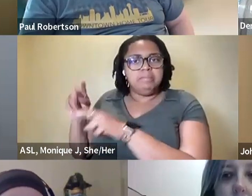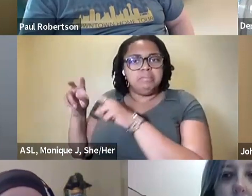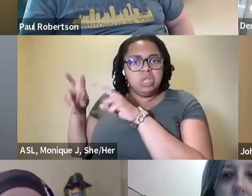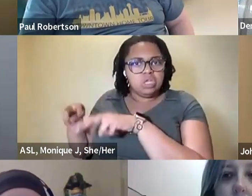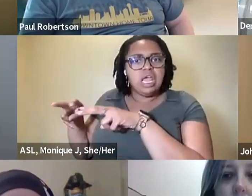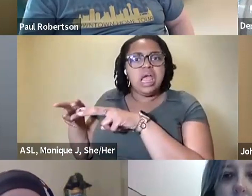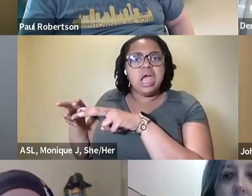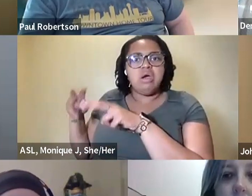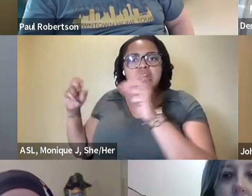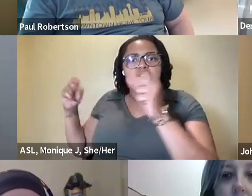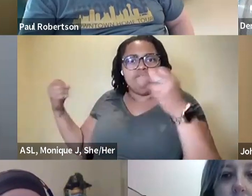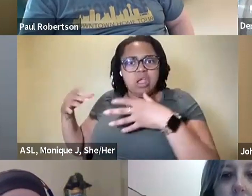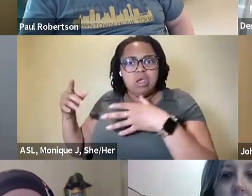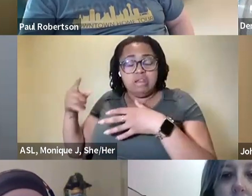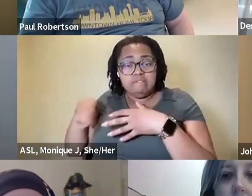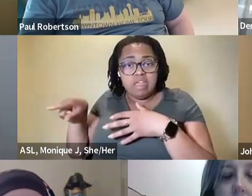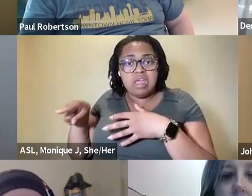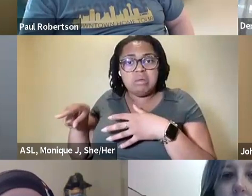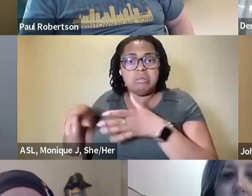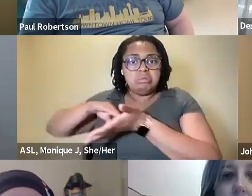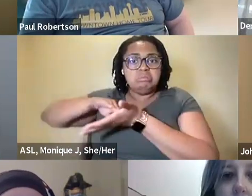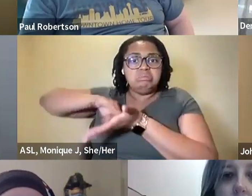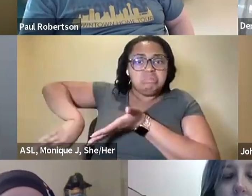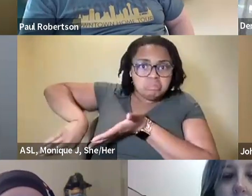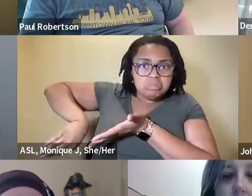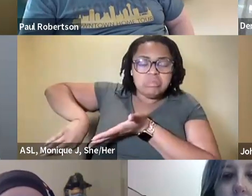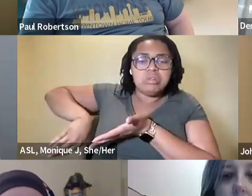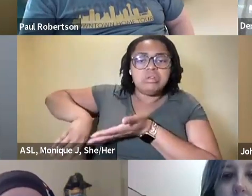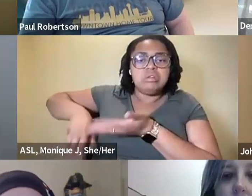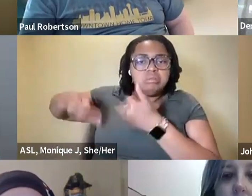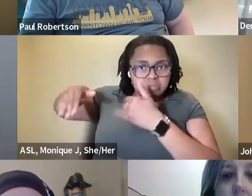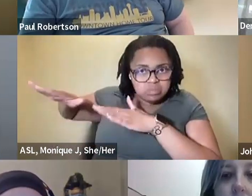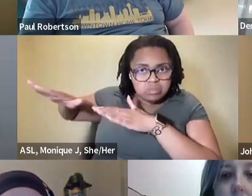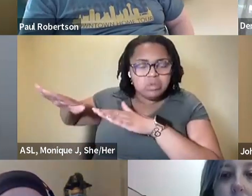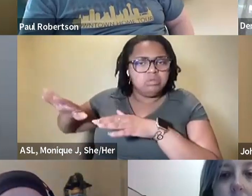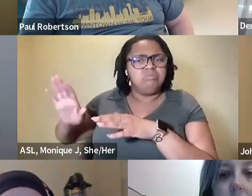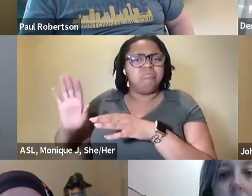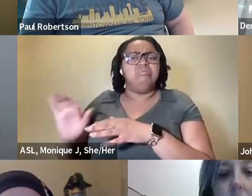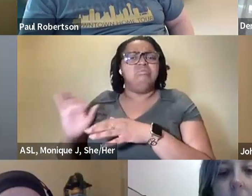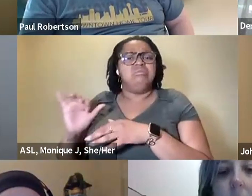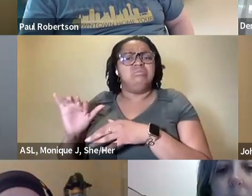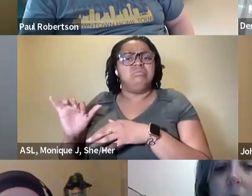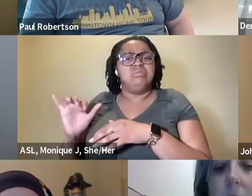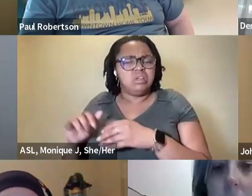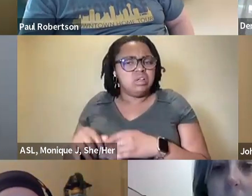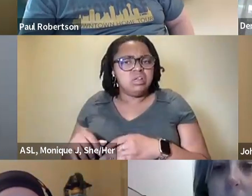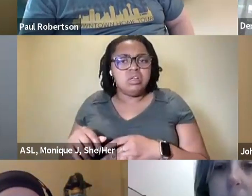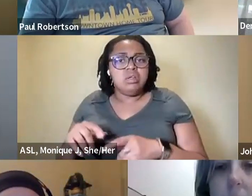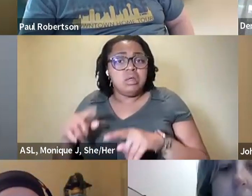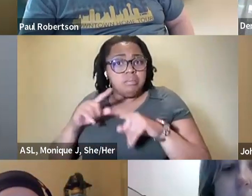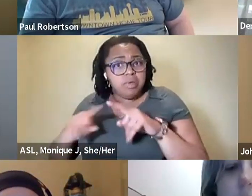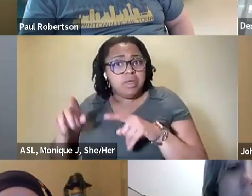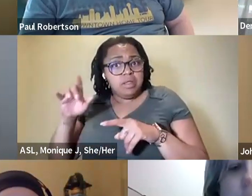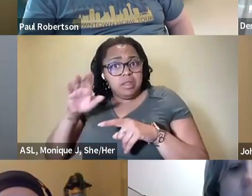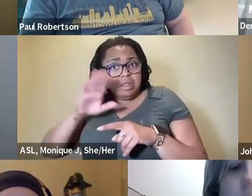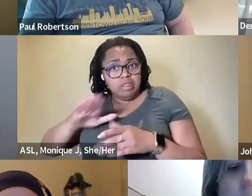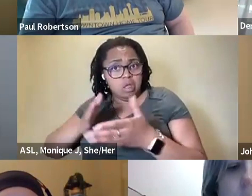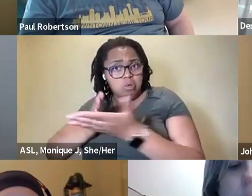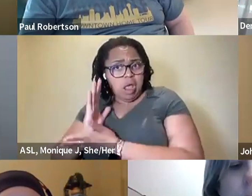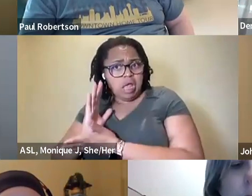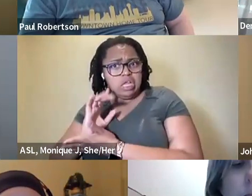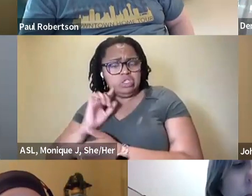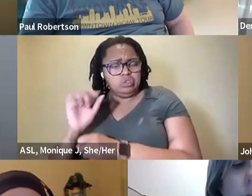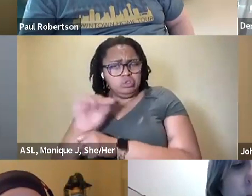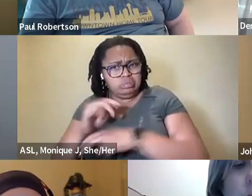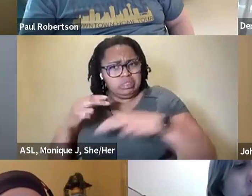put off by, rather than in its own right, something that is a part of what it is to be human. As